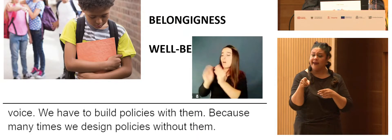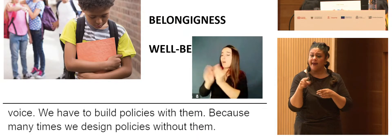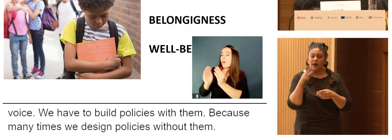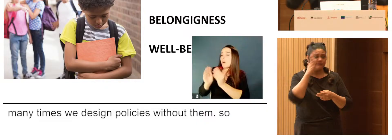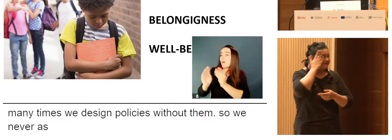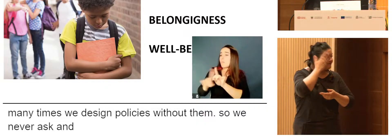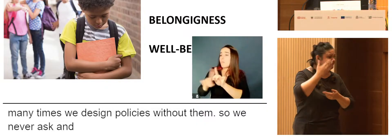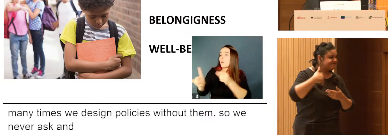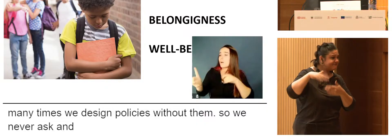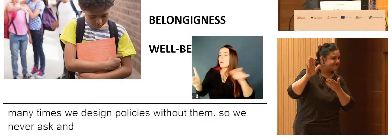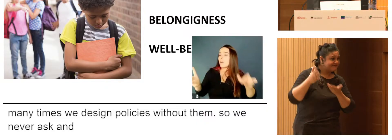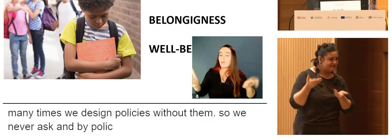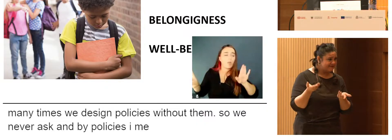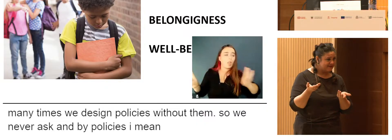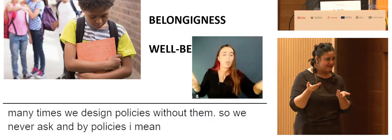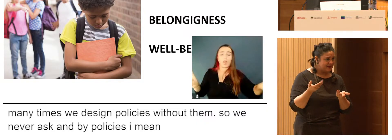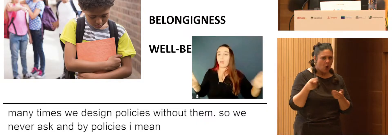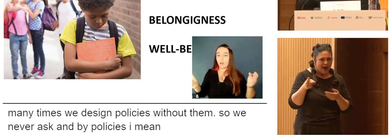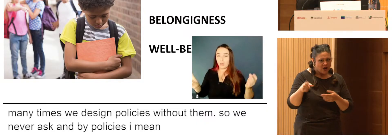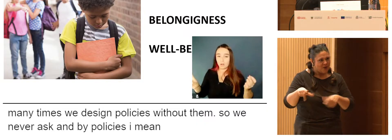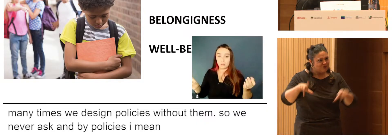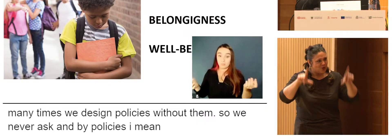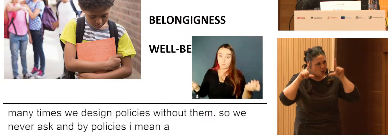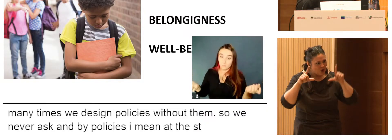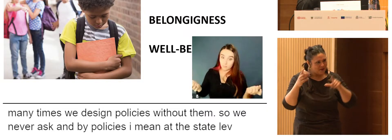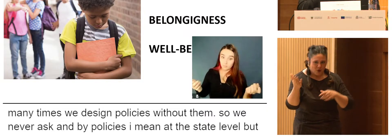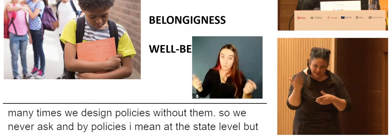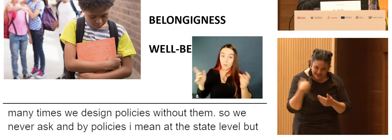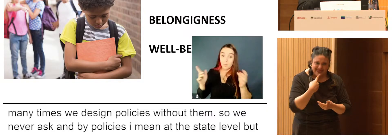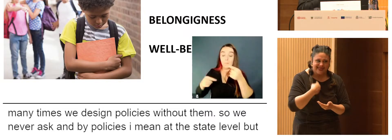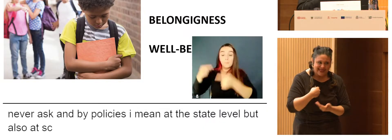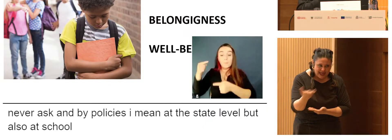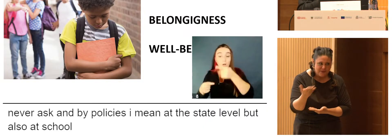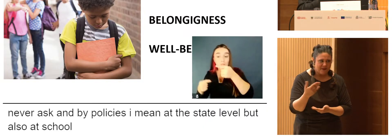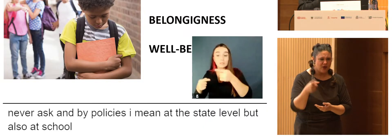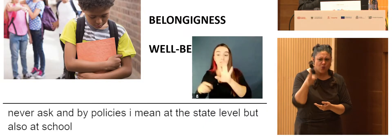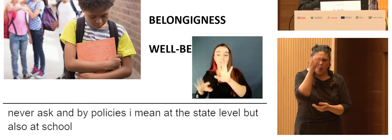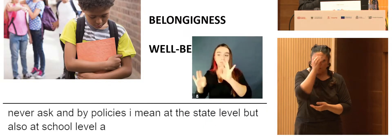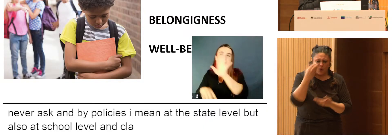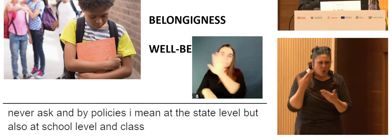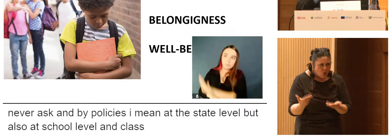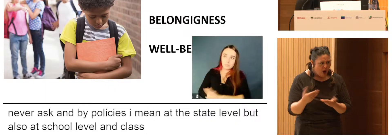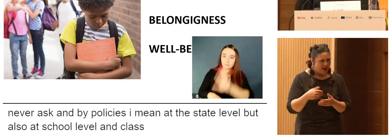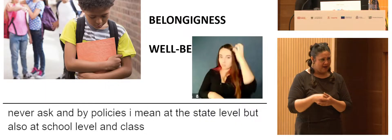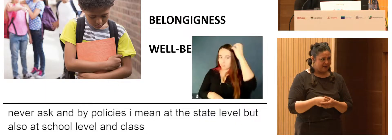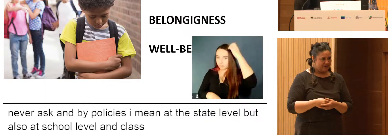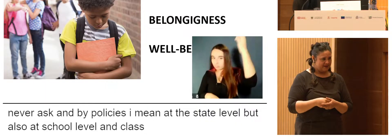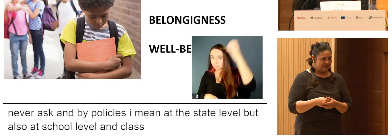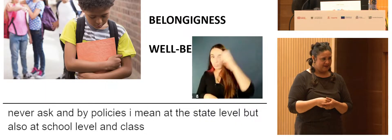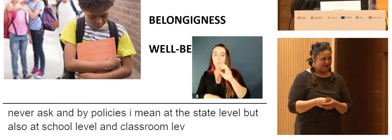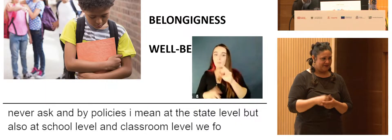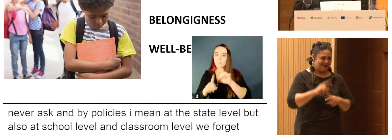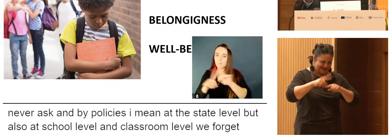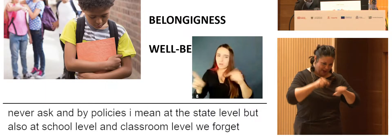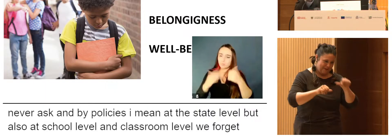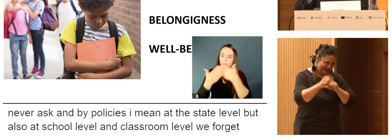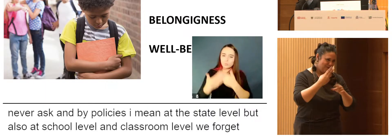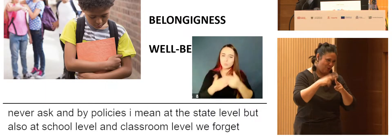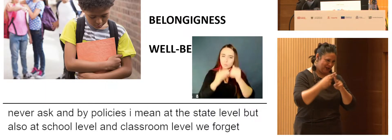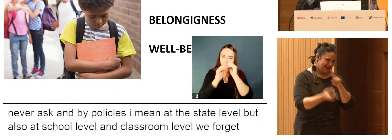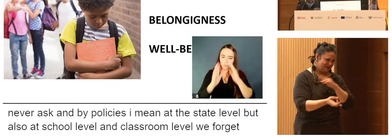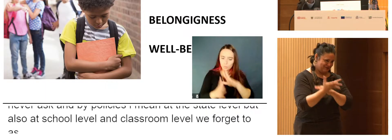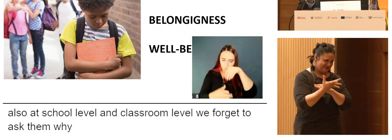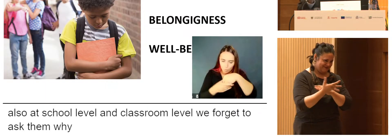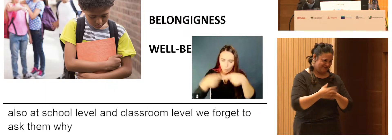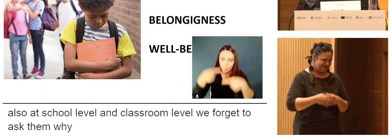by policies I mean at the state level, but also at school level and classroom level. We forget to ask them why they are